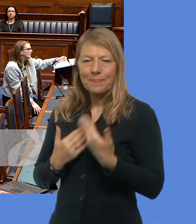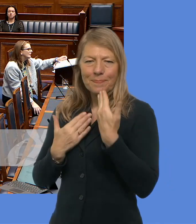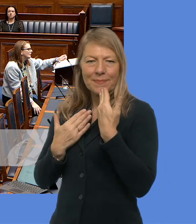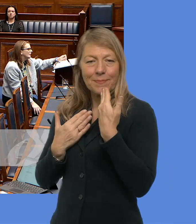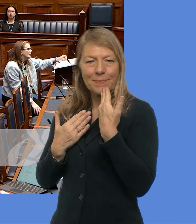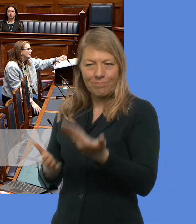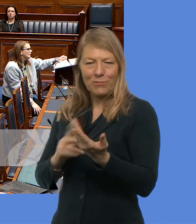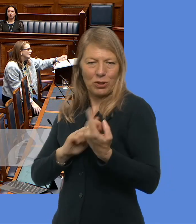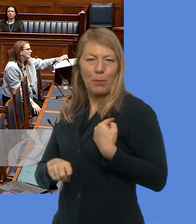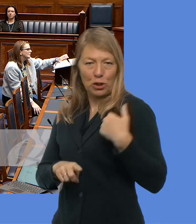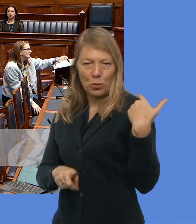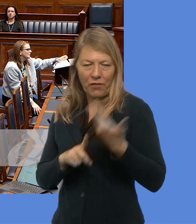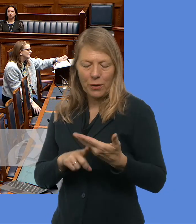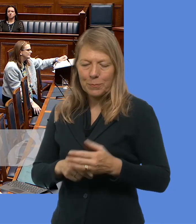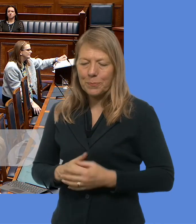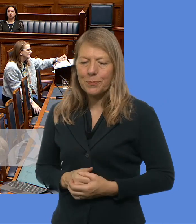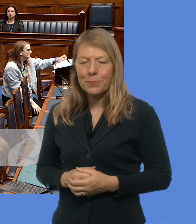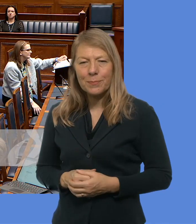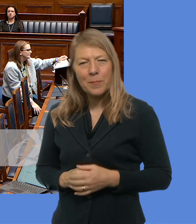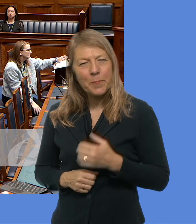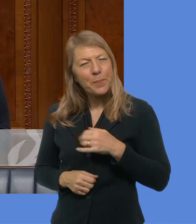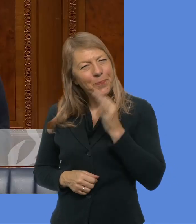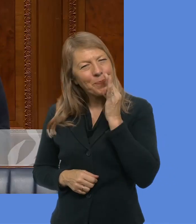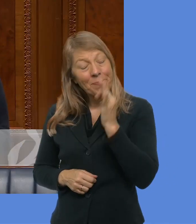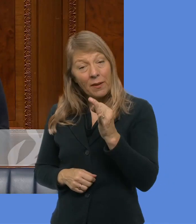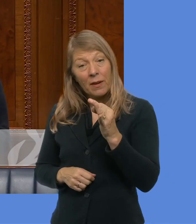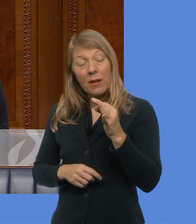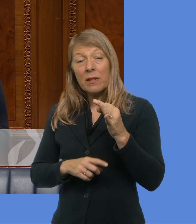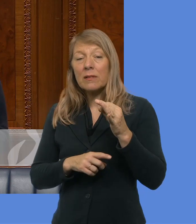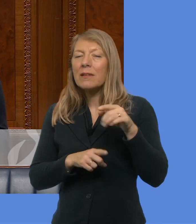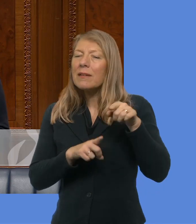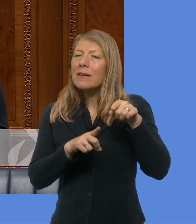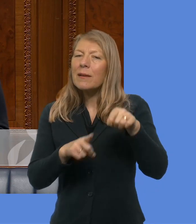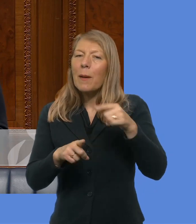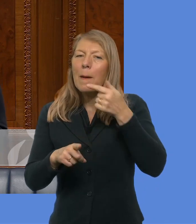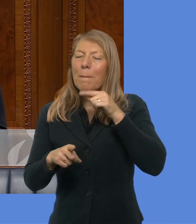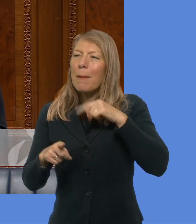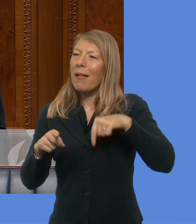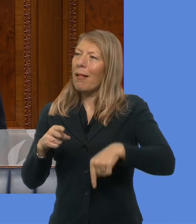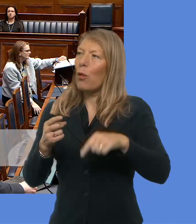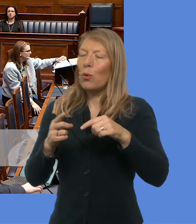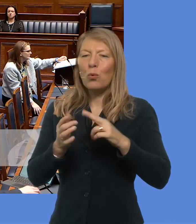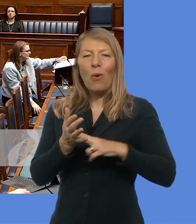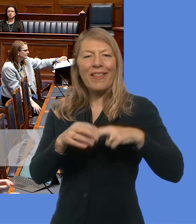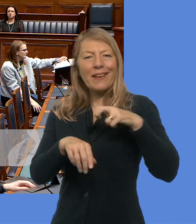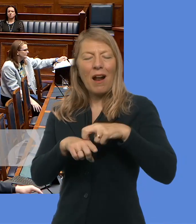answer. Minister, in your own opinion, how is social value making a difference to the lives of people here in the North?